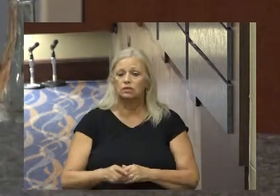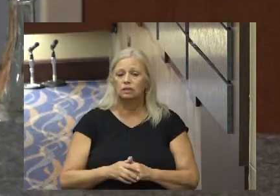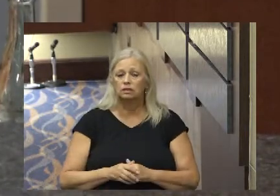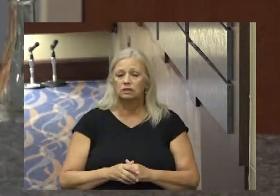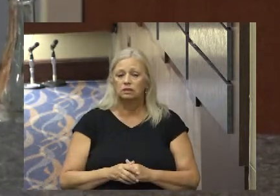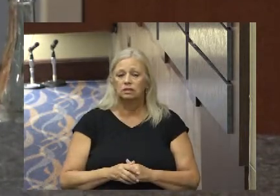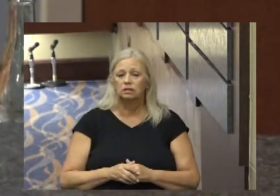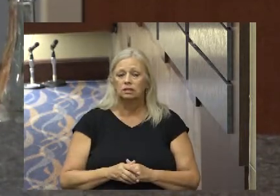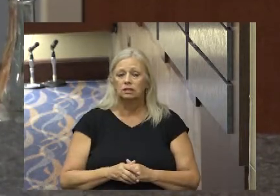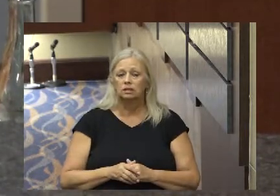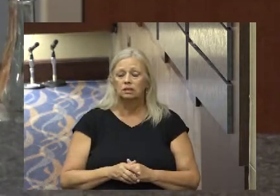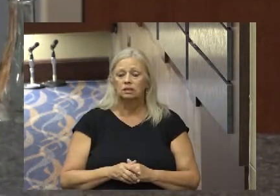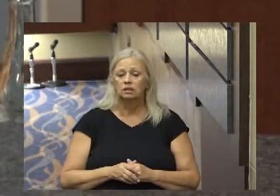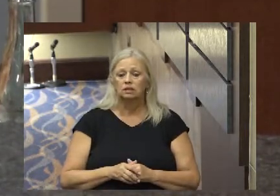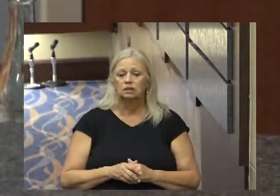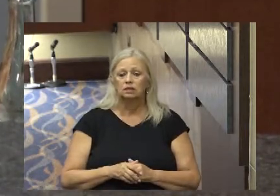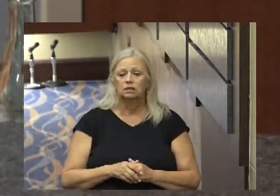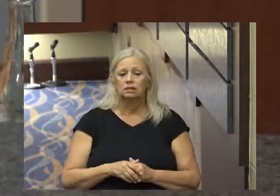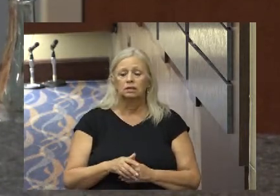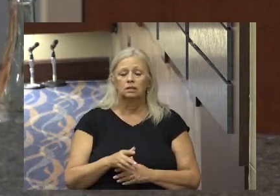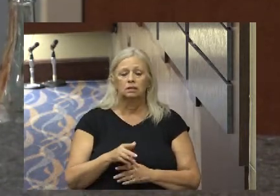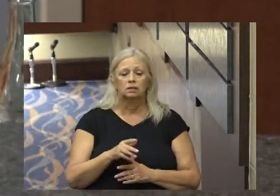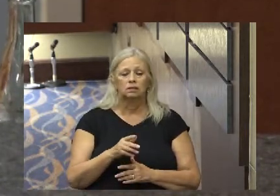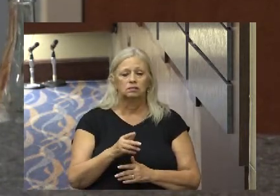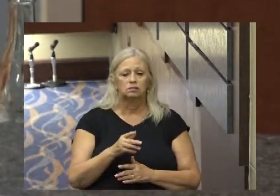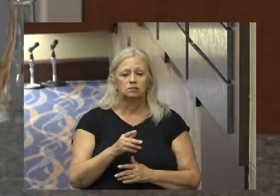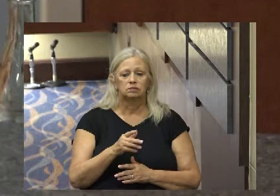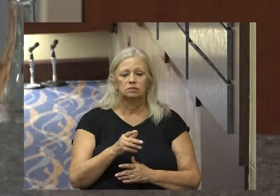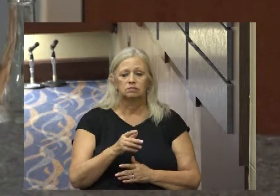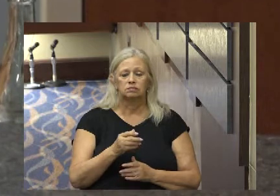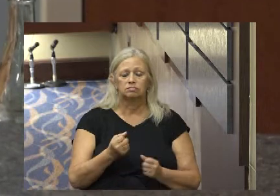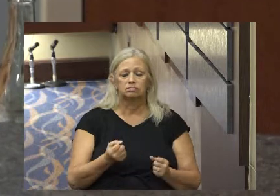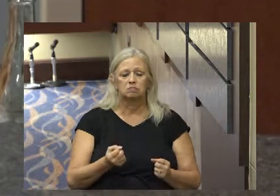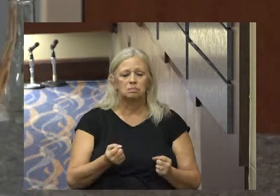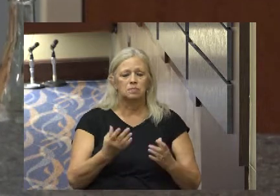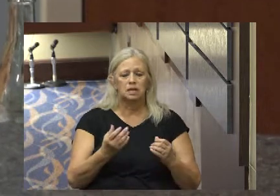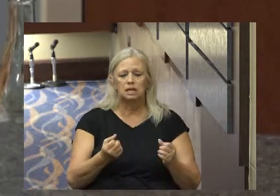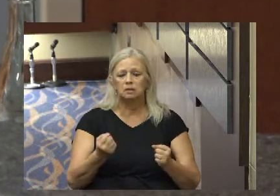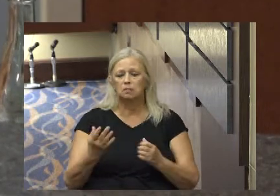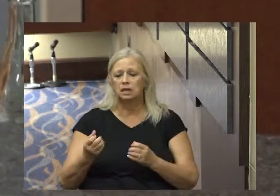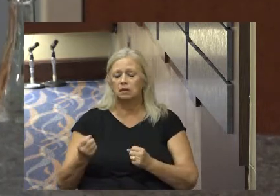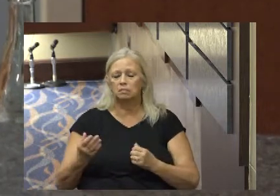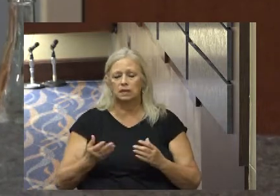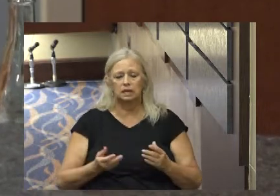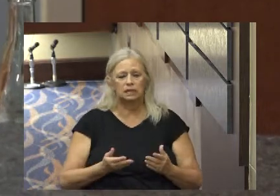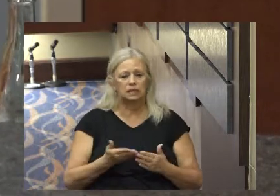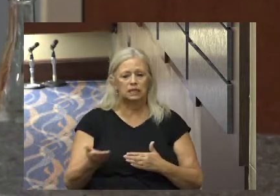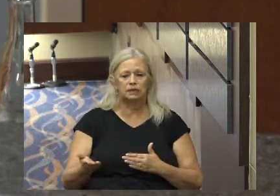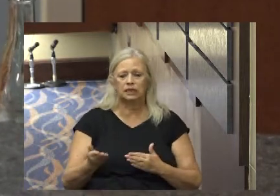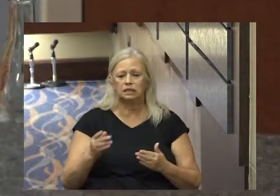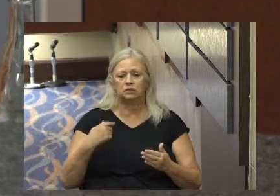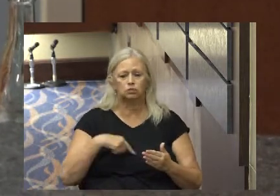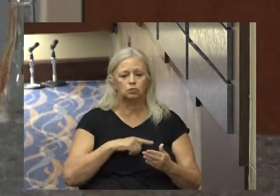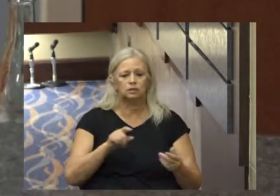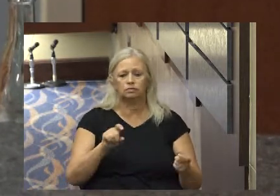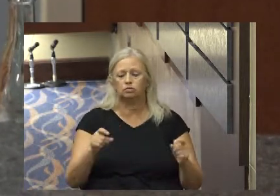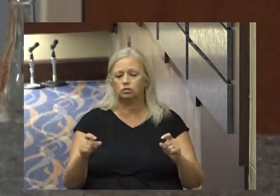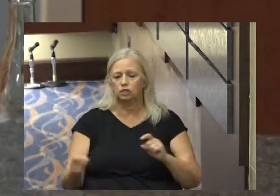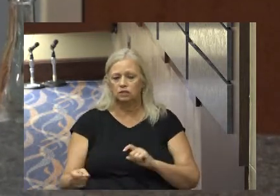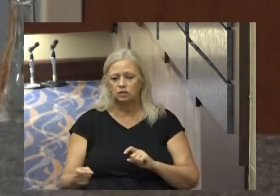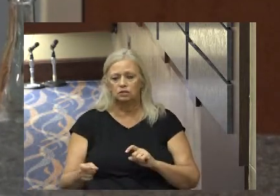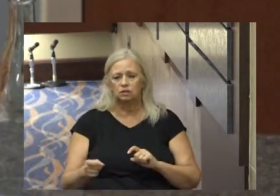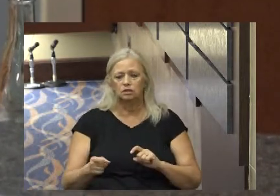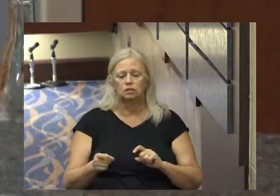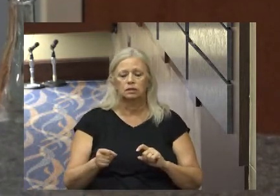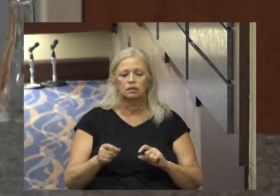Rocks, railroad ties, bricks, all kind of things. And I